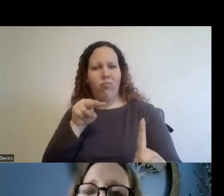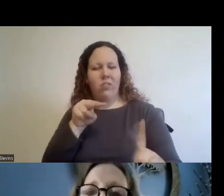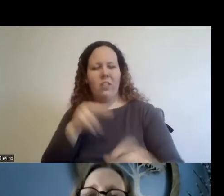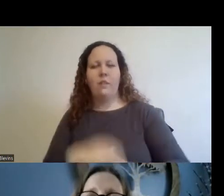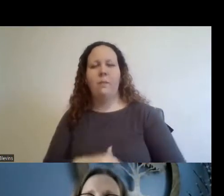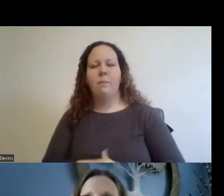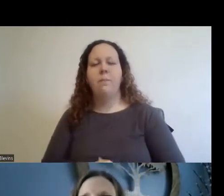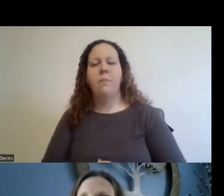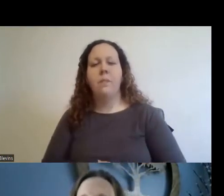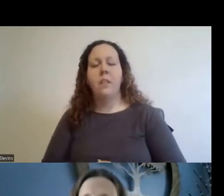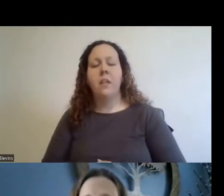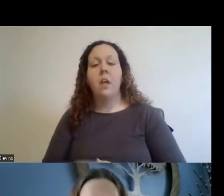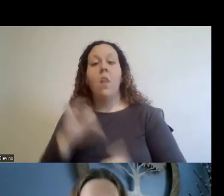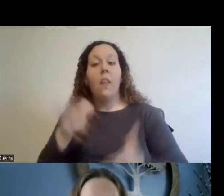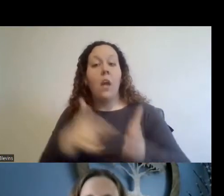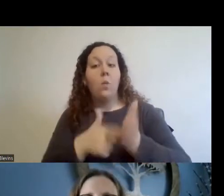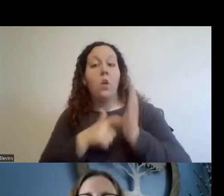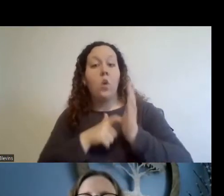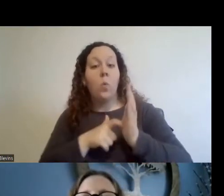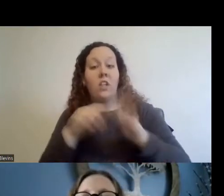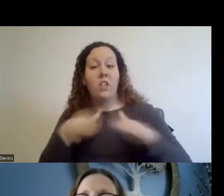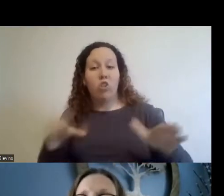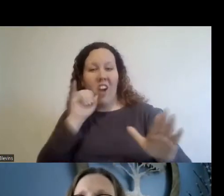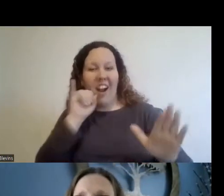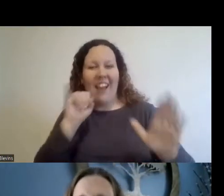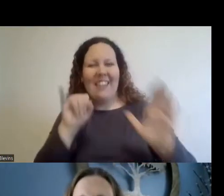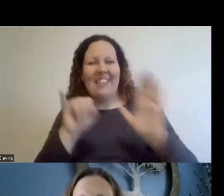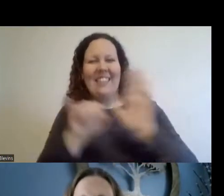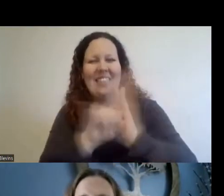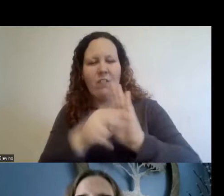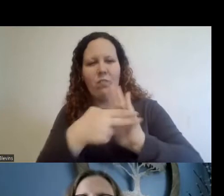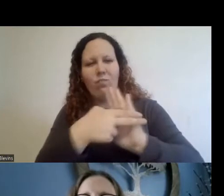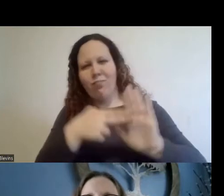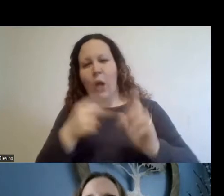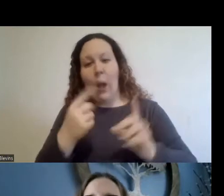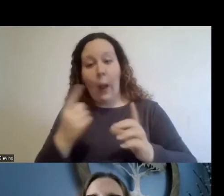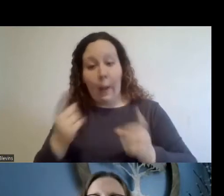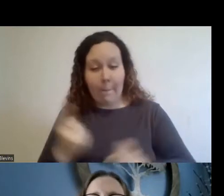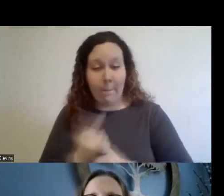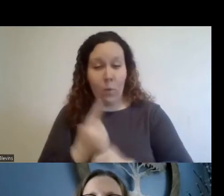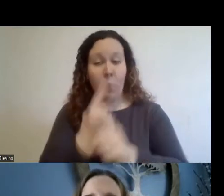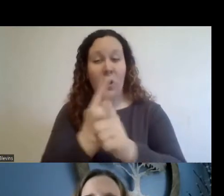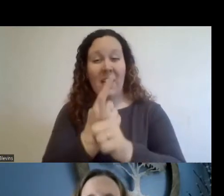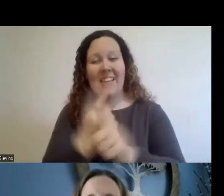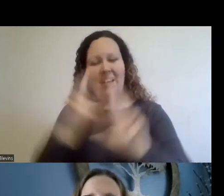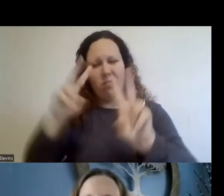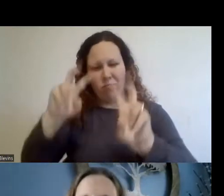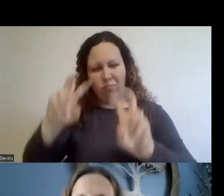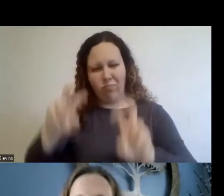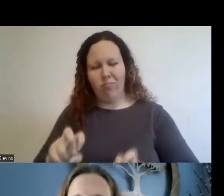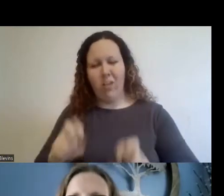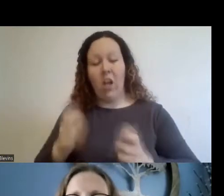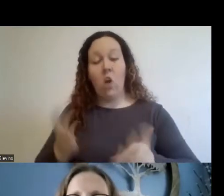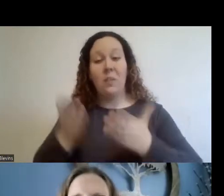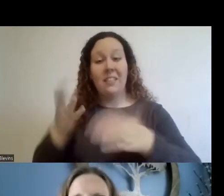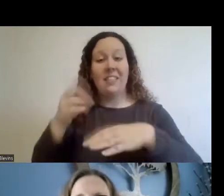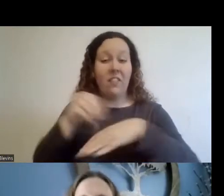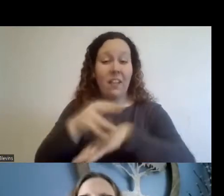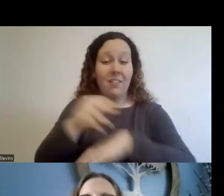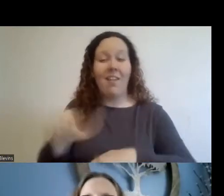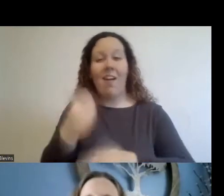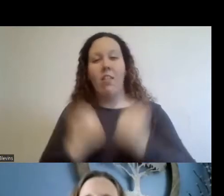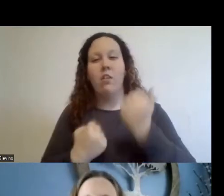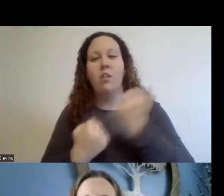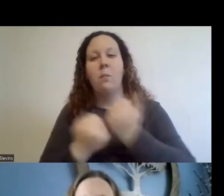So that requires that children are identified, they are appropriately assessed, receive counseling and other support services